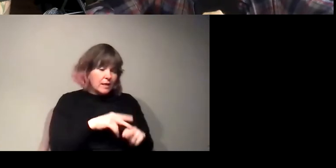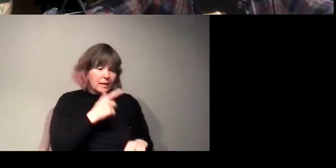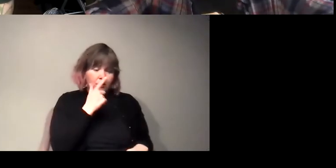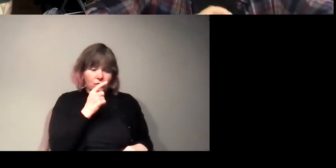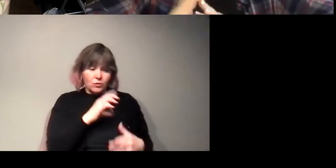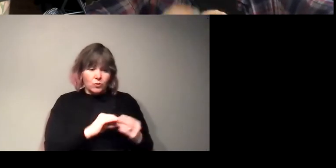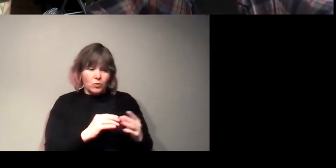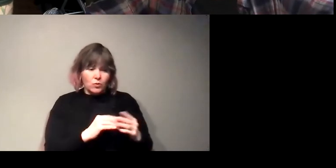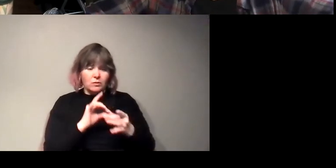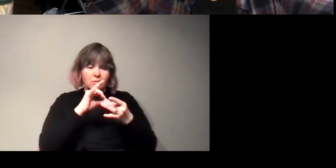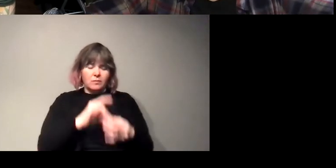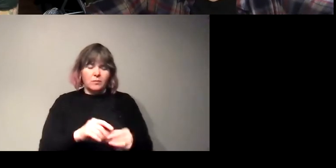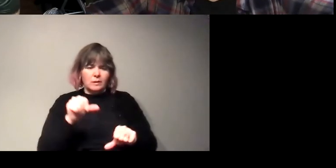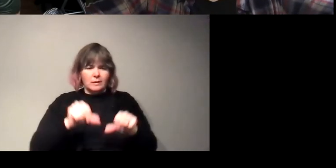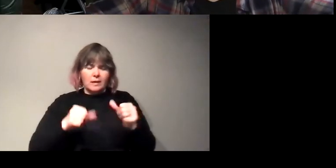of science facts.